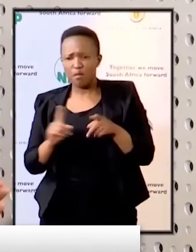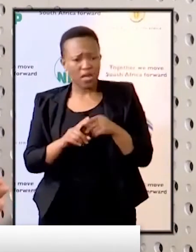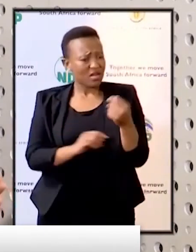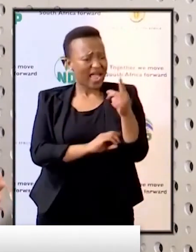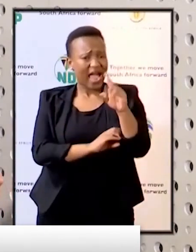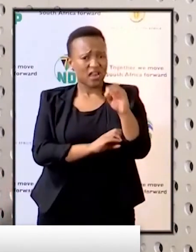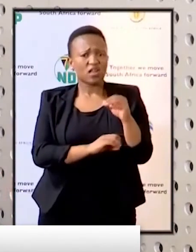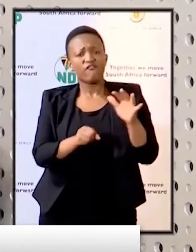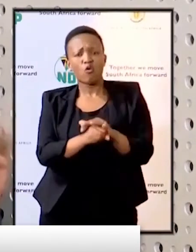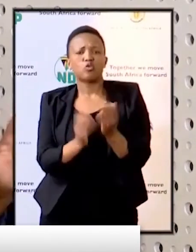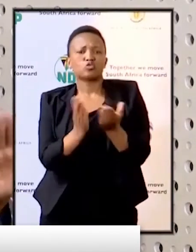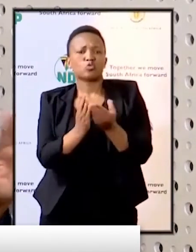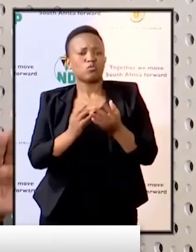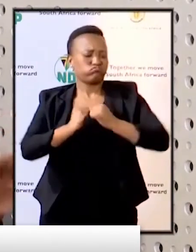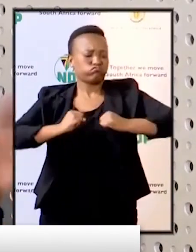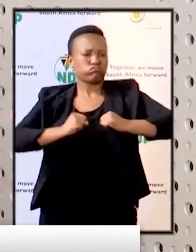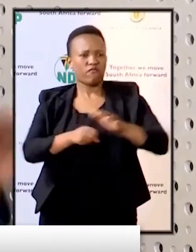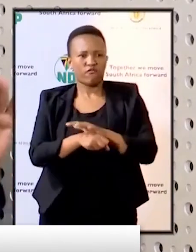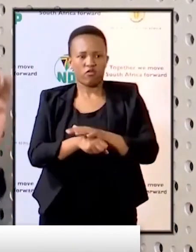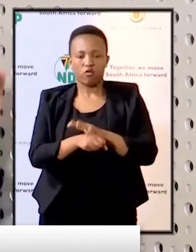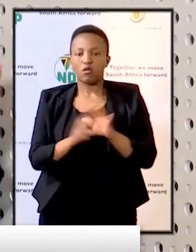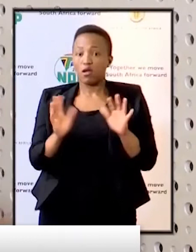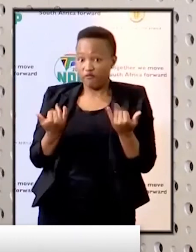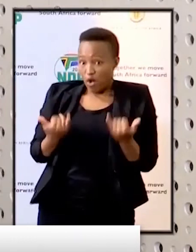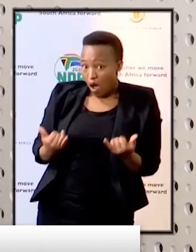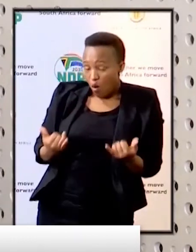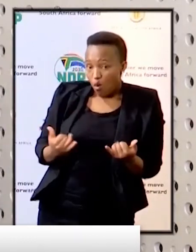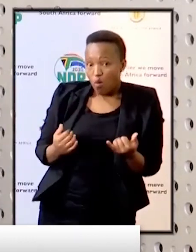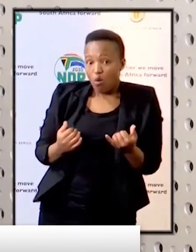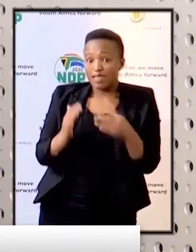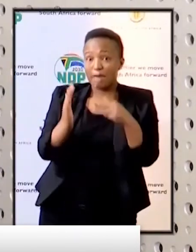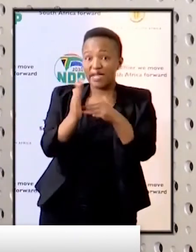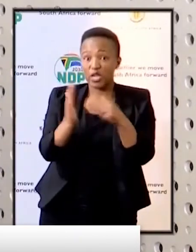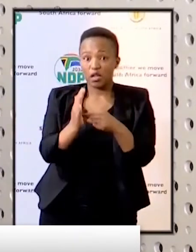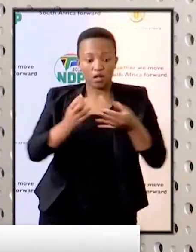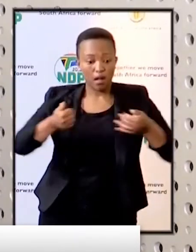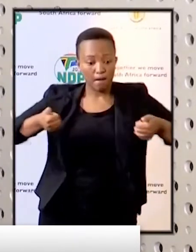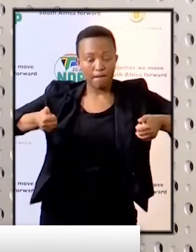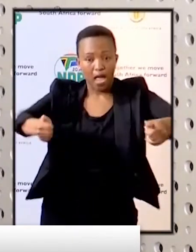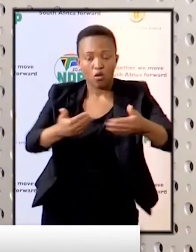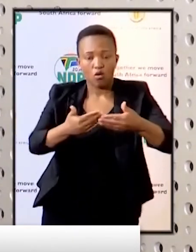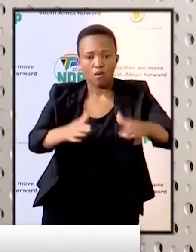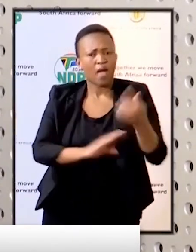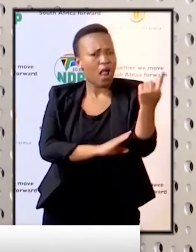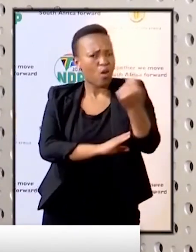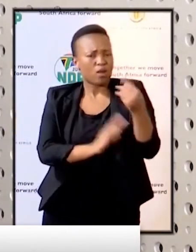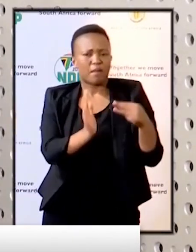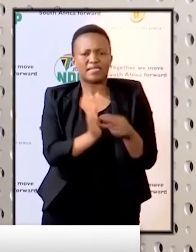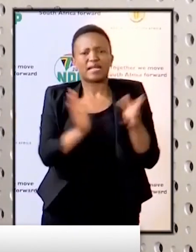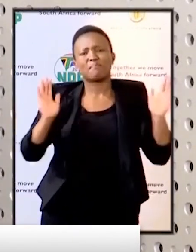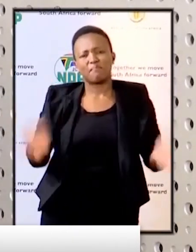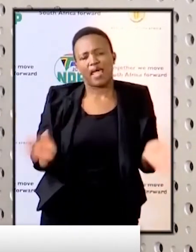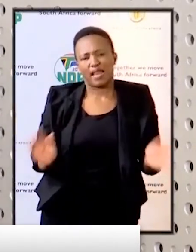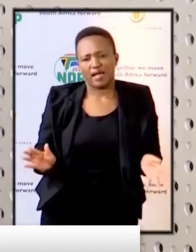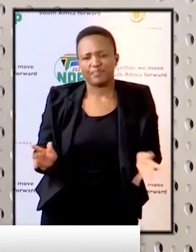to themselves. Lange so ixoxa muva kodwa mabenza ngali lange sibaze ngalo boza bodwa.